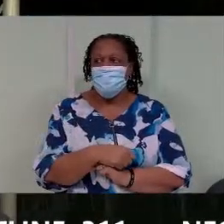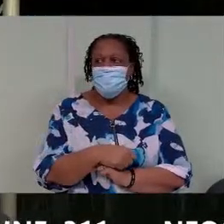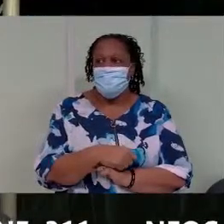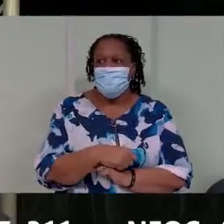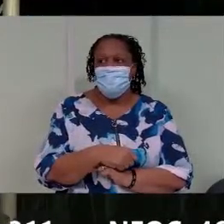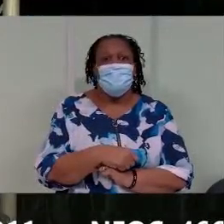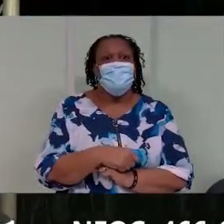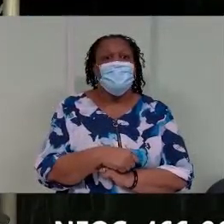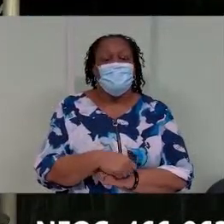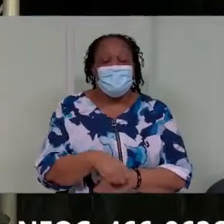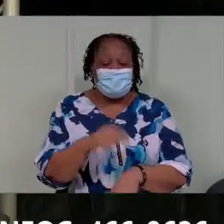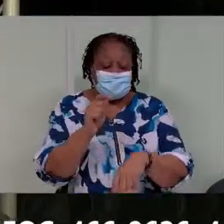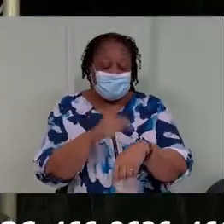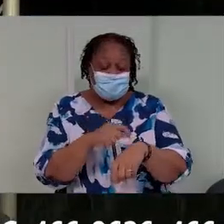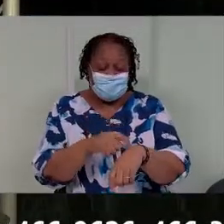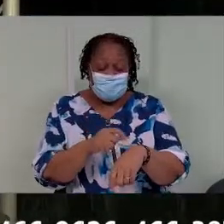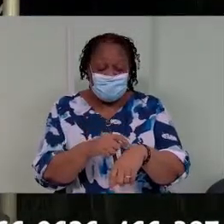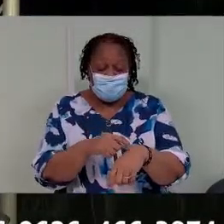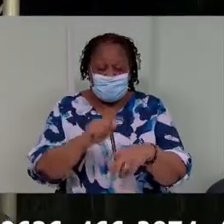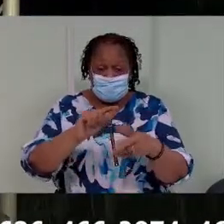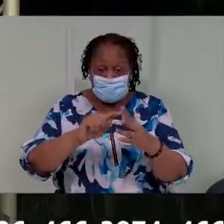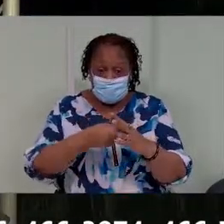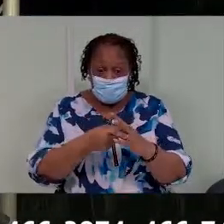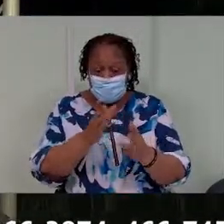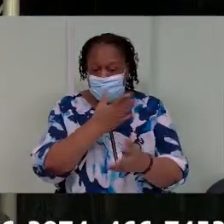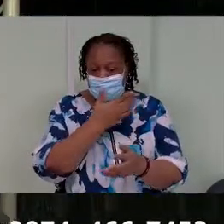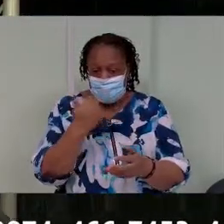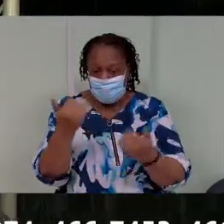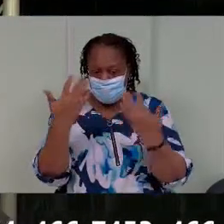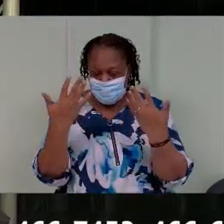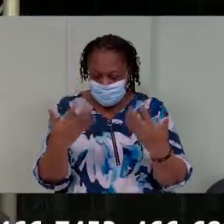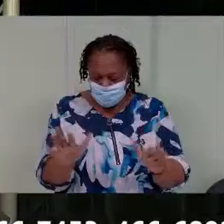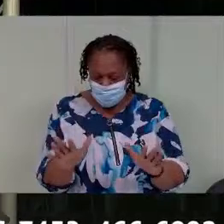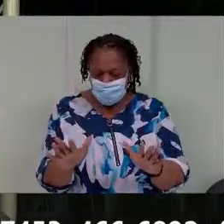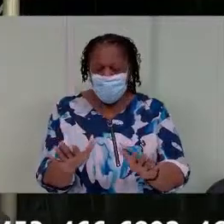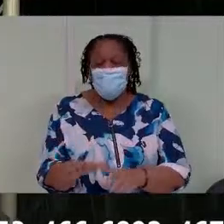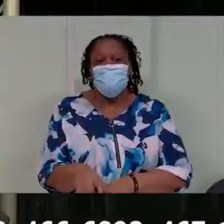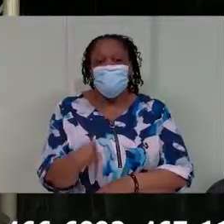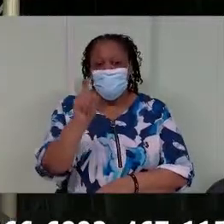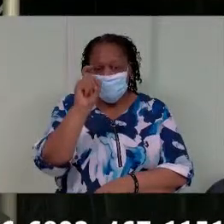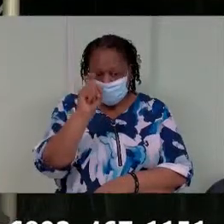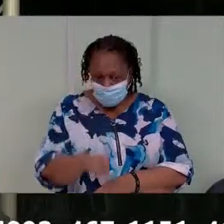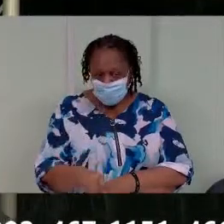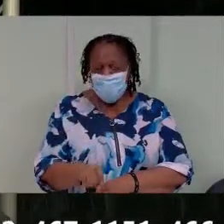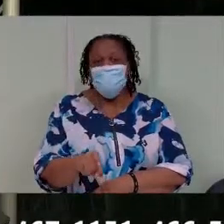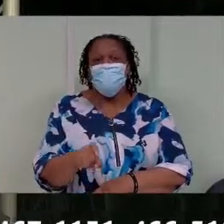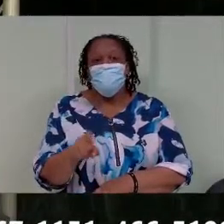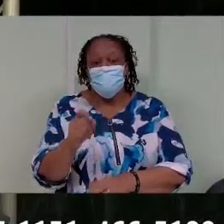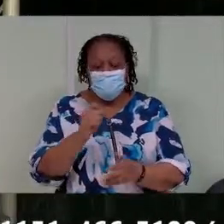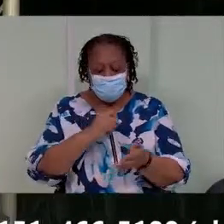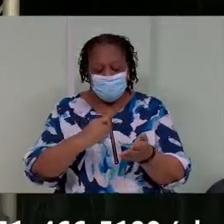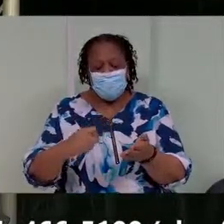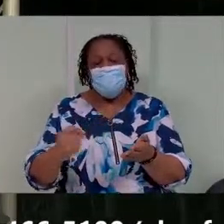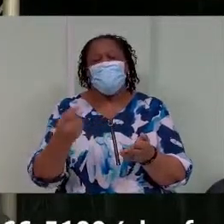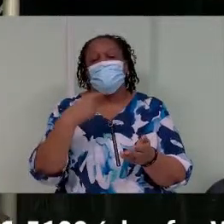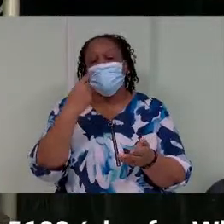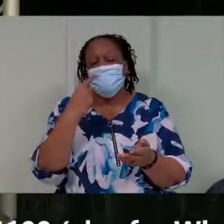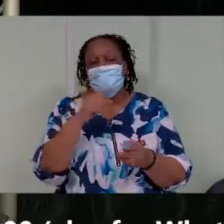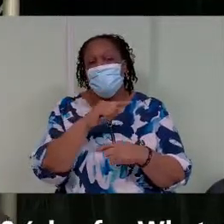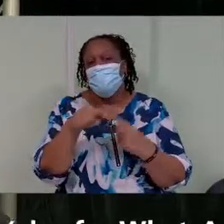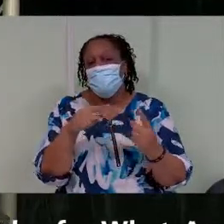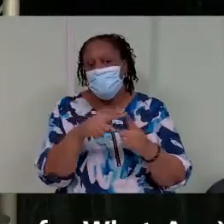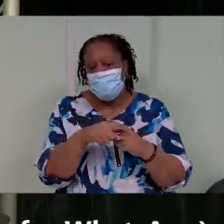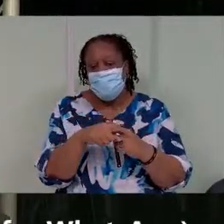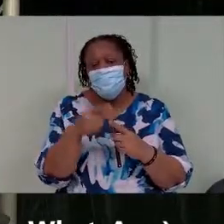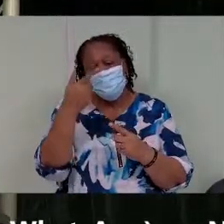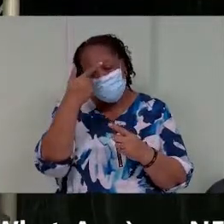of the conditions. So a lack of curfew doesn't mean that there is no end time to public entertainment. That would be